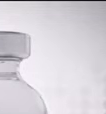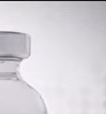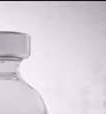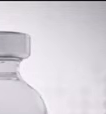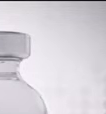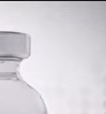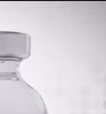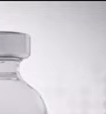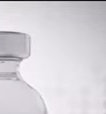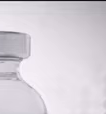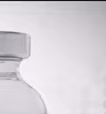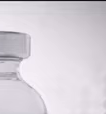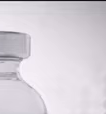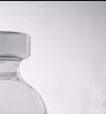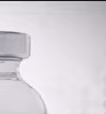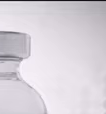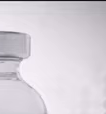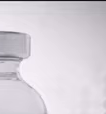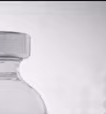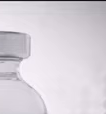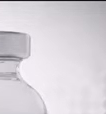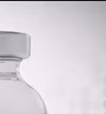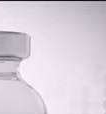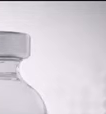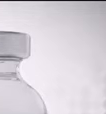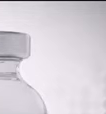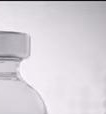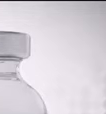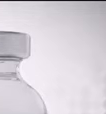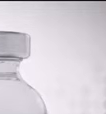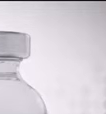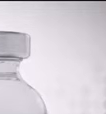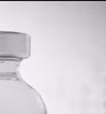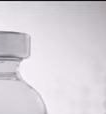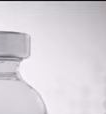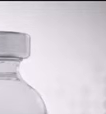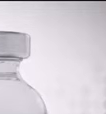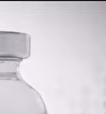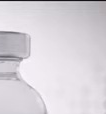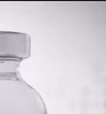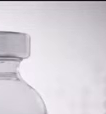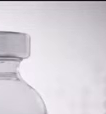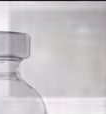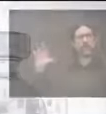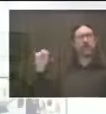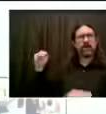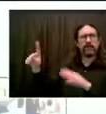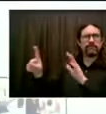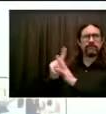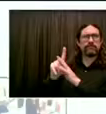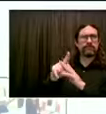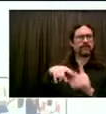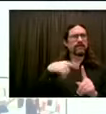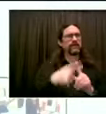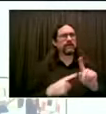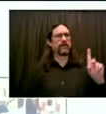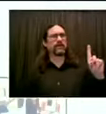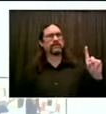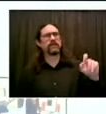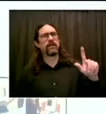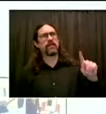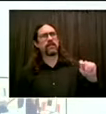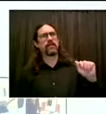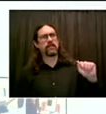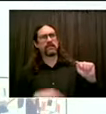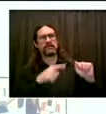in high-risk extracurricular activities. They include sports, band, orchestra, and dance. Health Commissioner Dr. Dave Choksi will